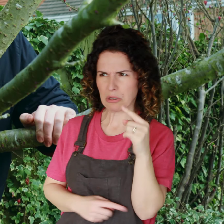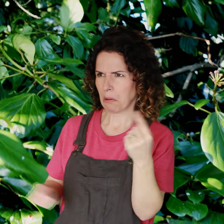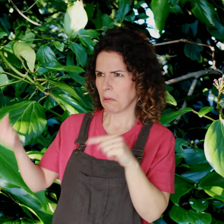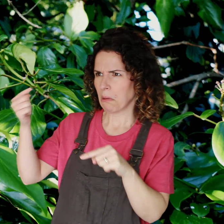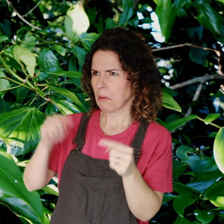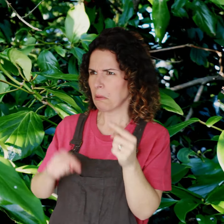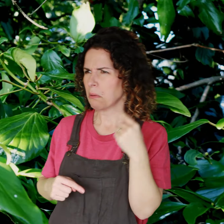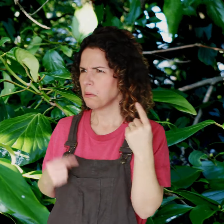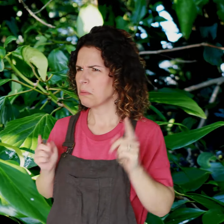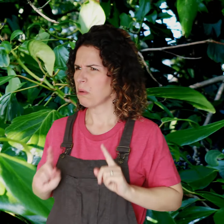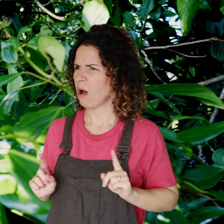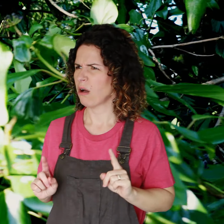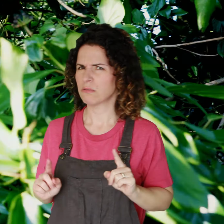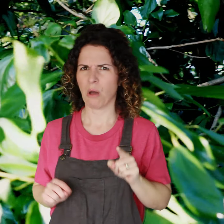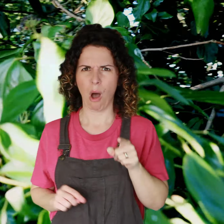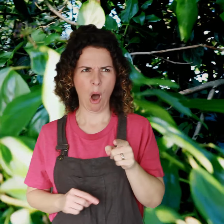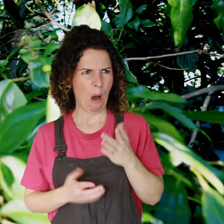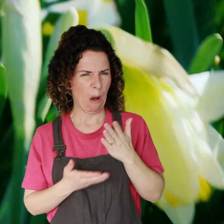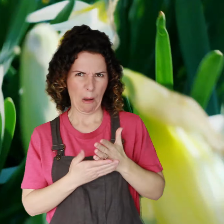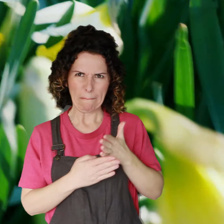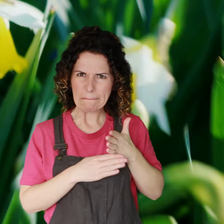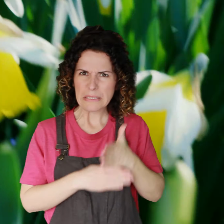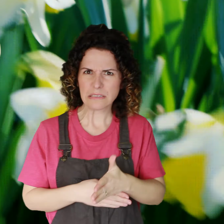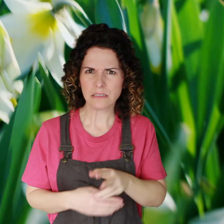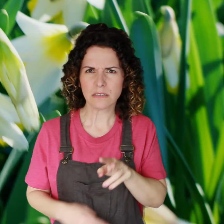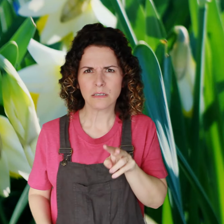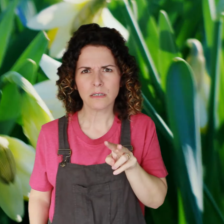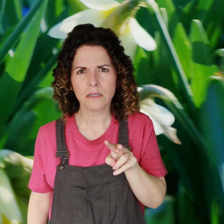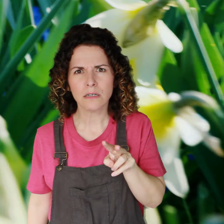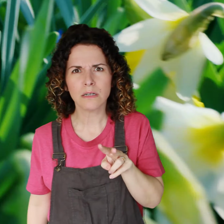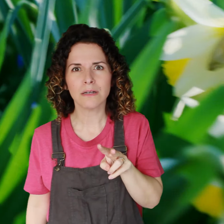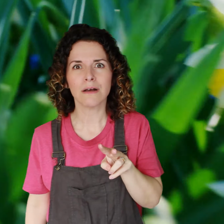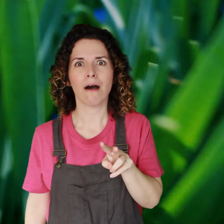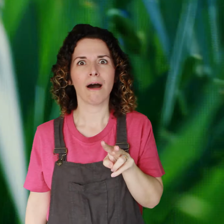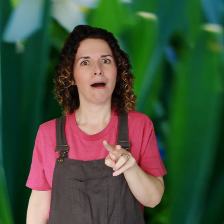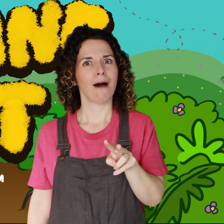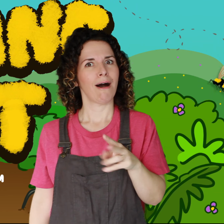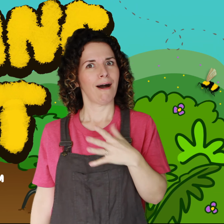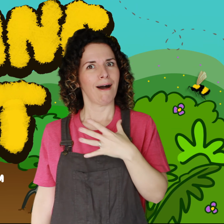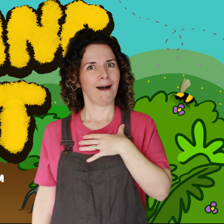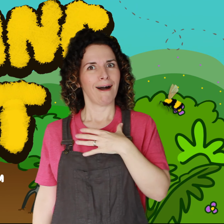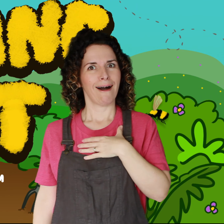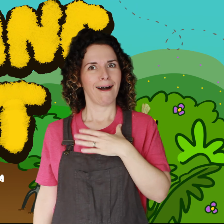the tree. It sounds so very busy. It's a... Well, I'll be.